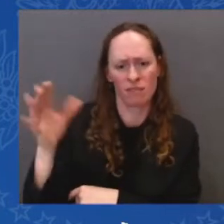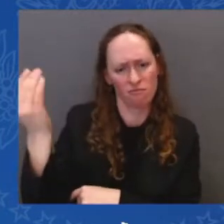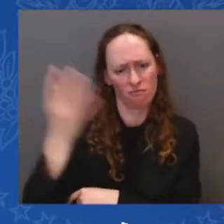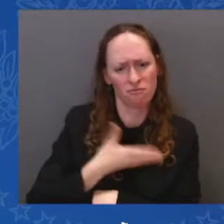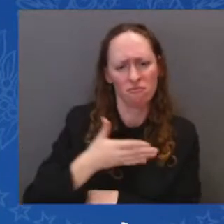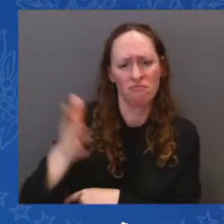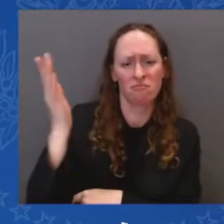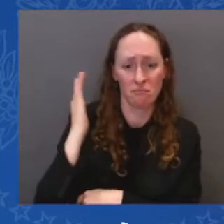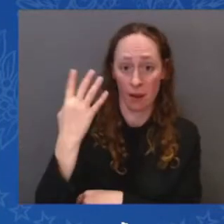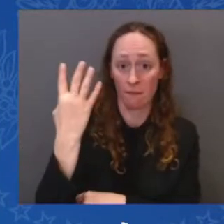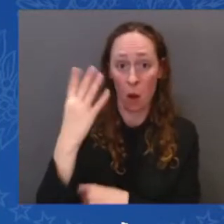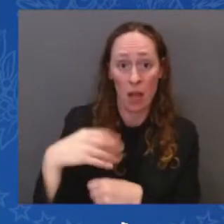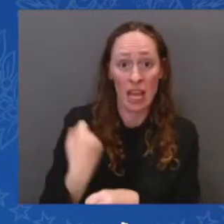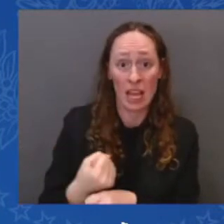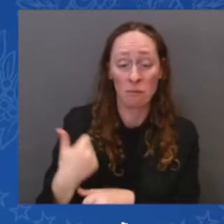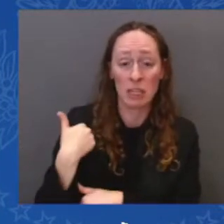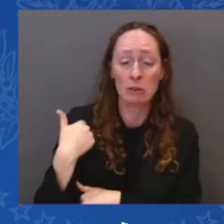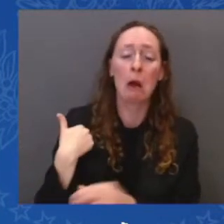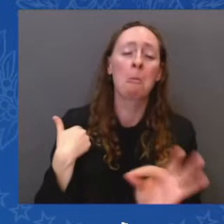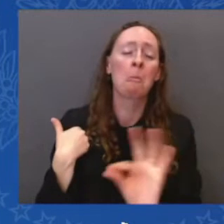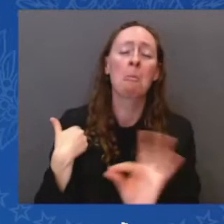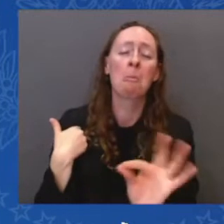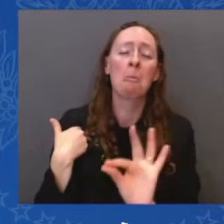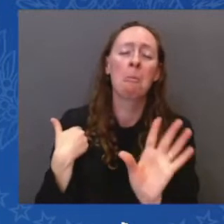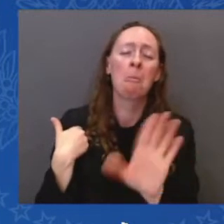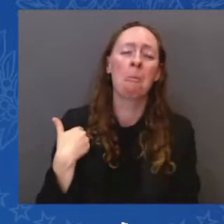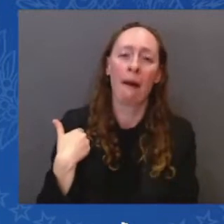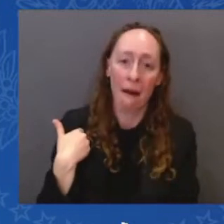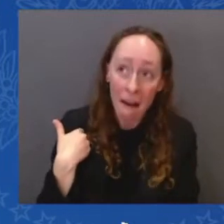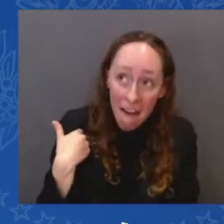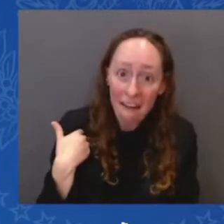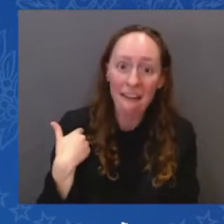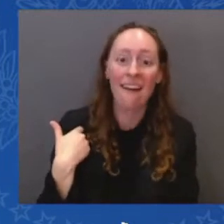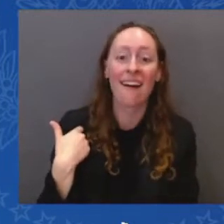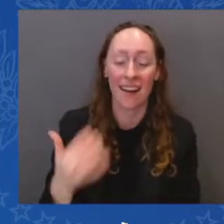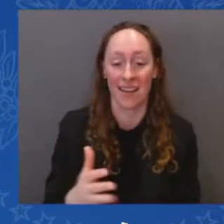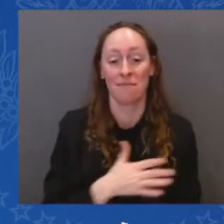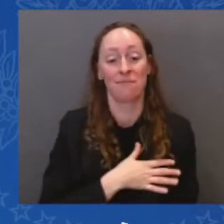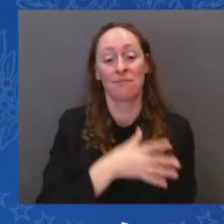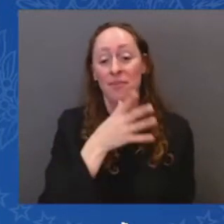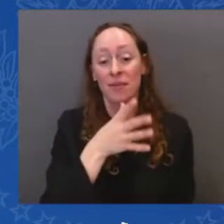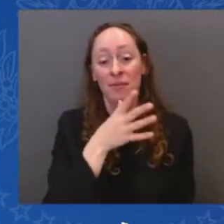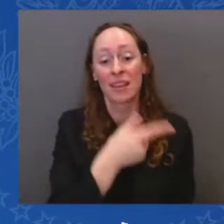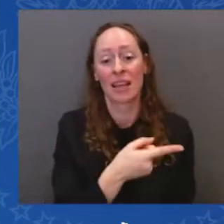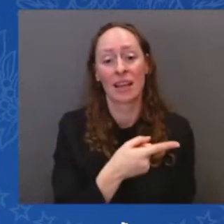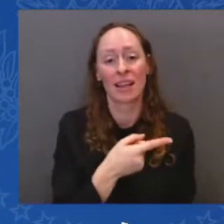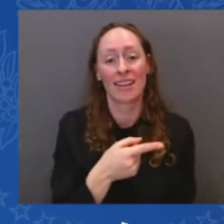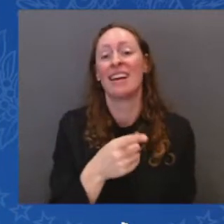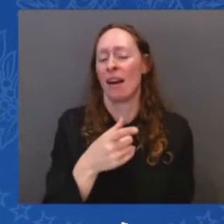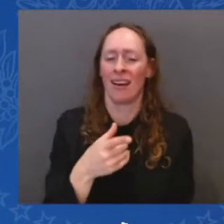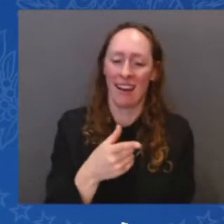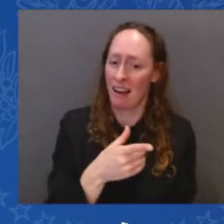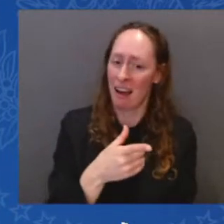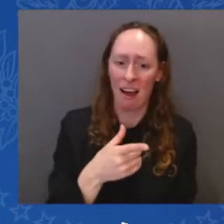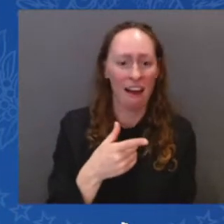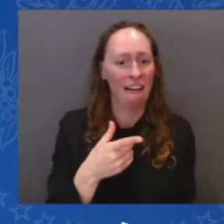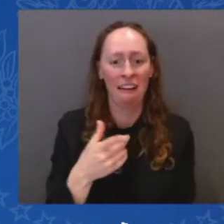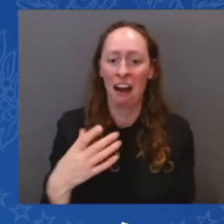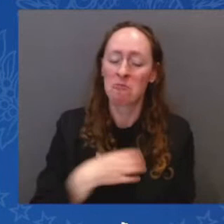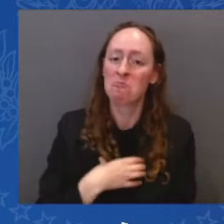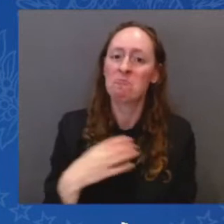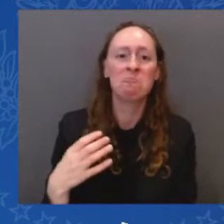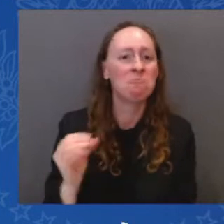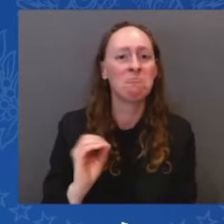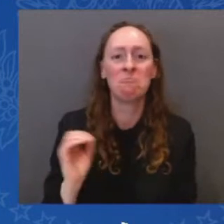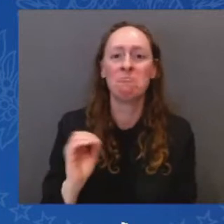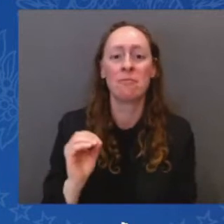My mother, Kay, who didn't object to the idea, has been my most vocal supporter all along the way. I'm blessed